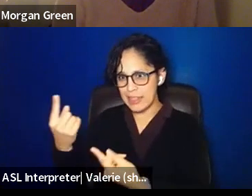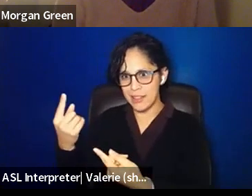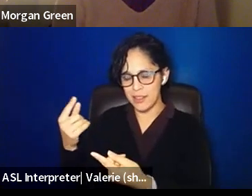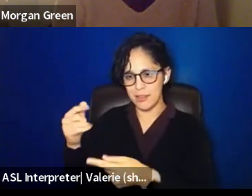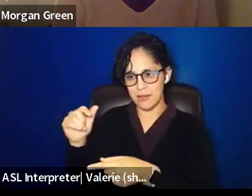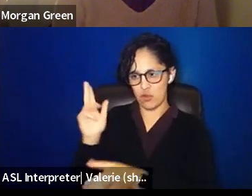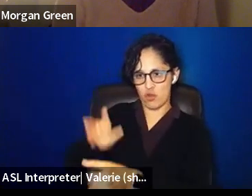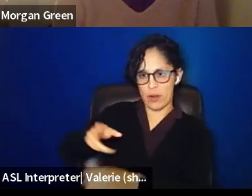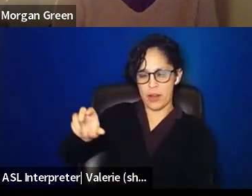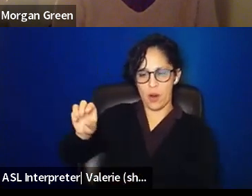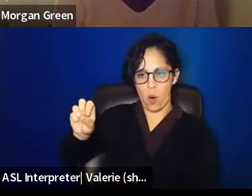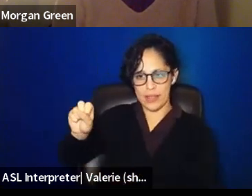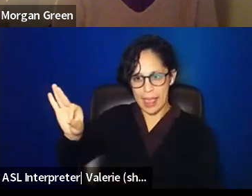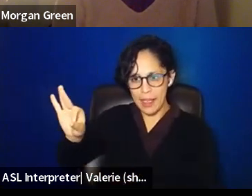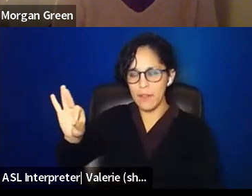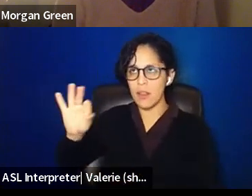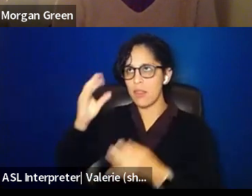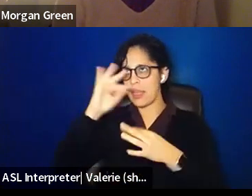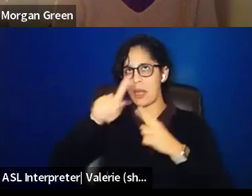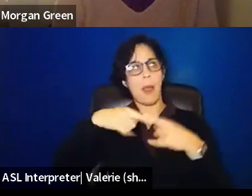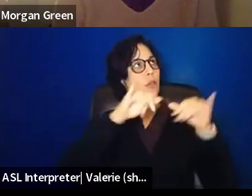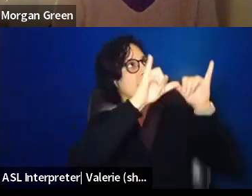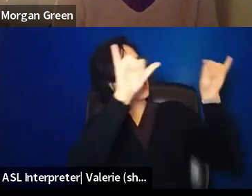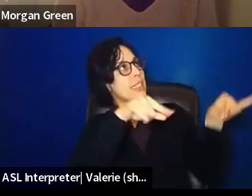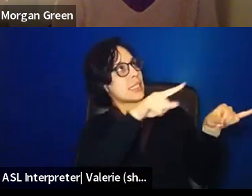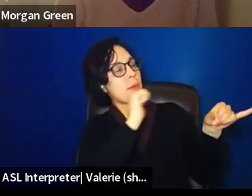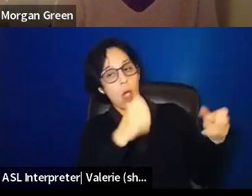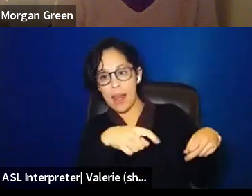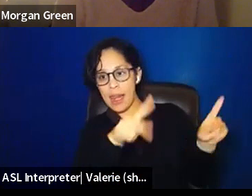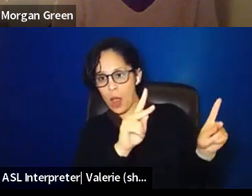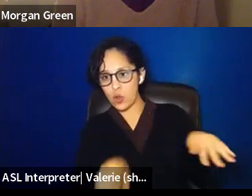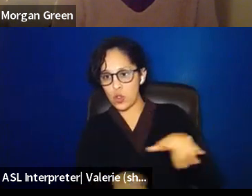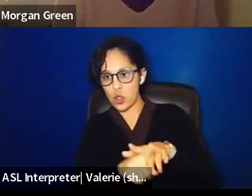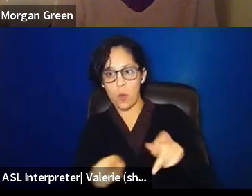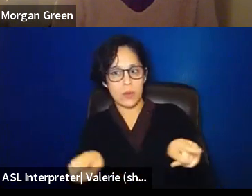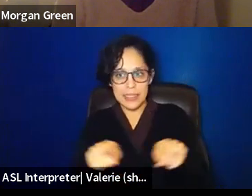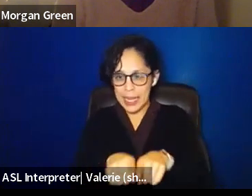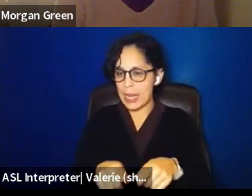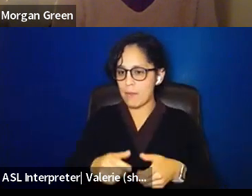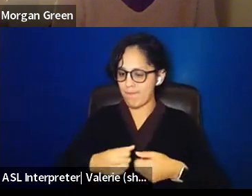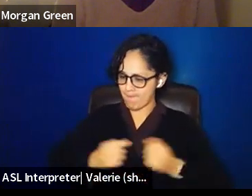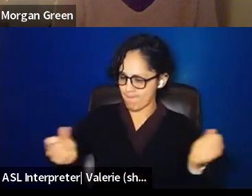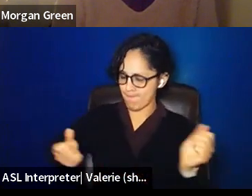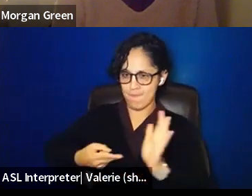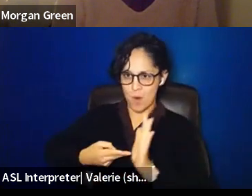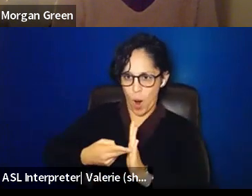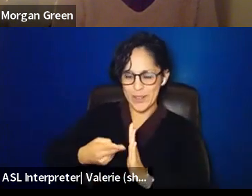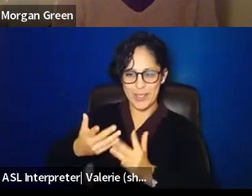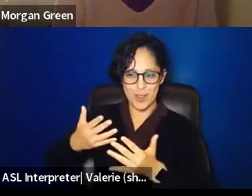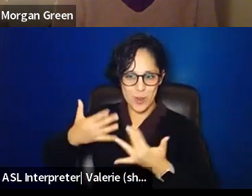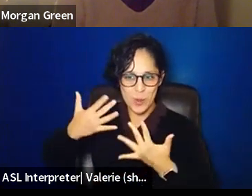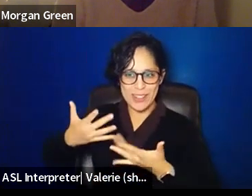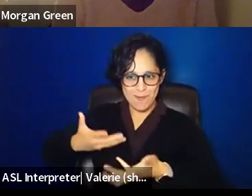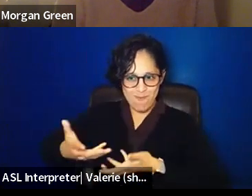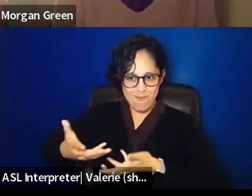the system doesn't allow for me to show up with the same sort of honesty, open-heartedness, and sweetness that I like to